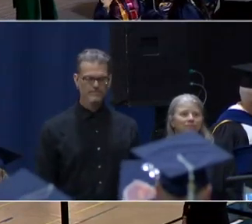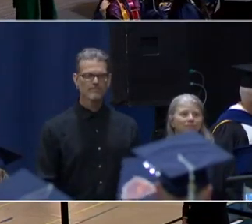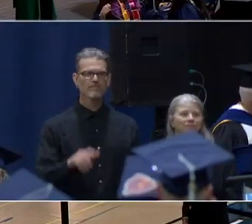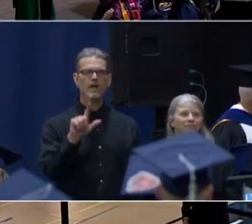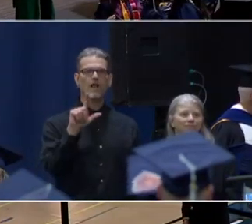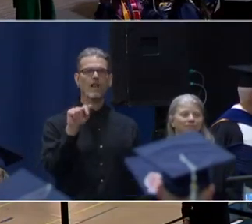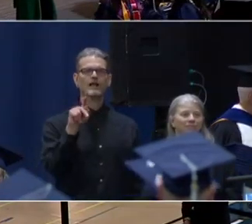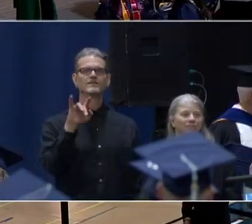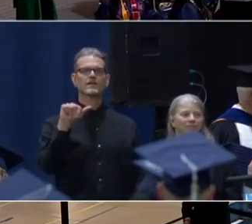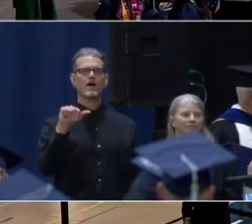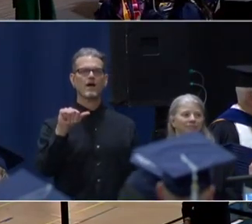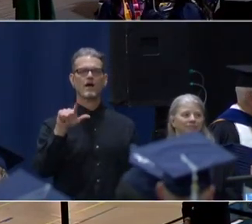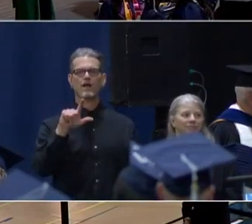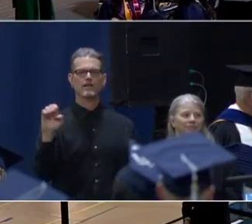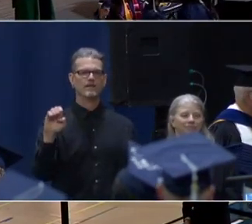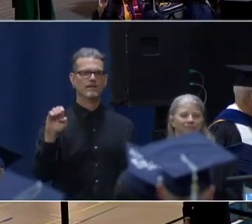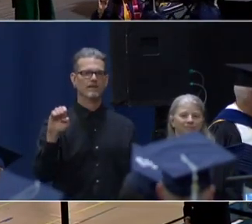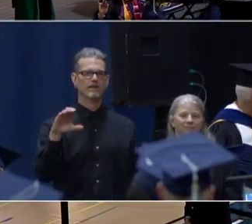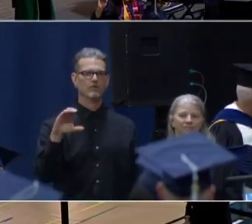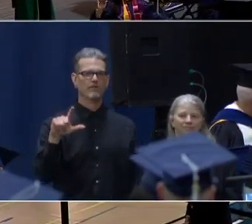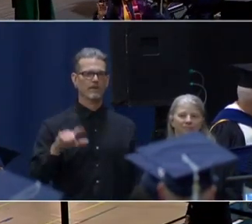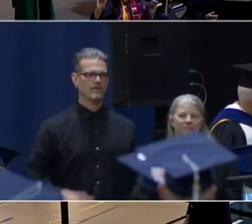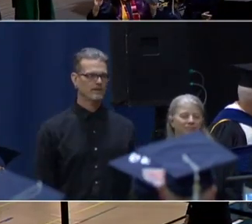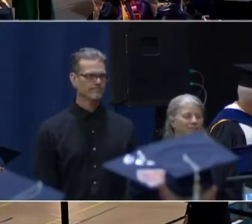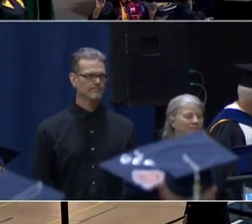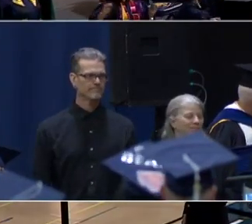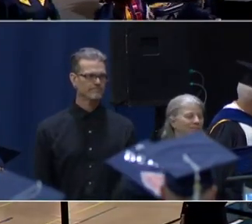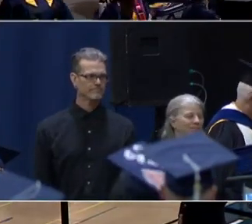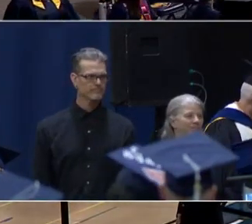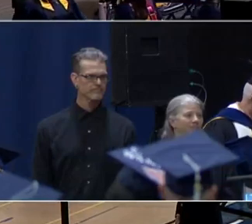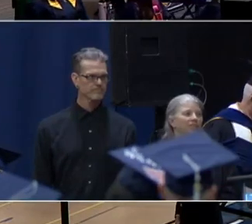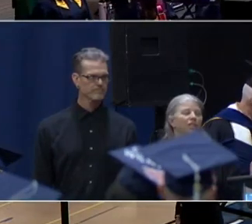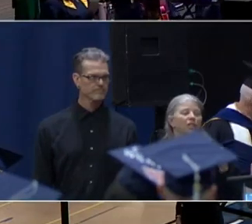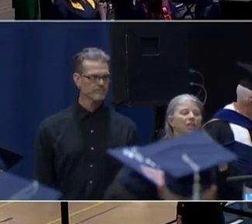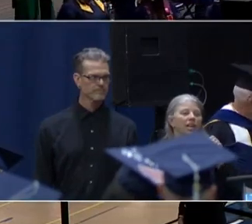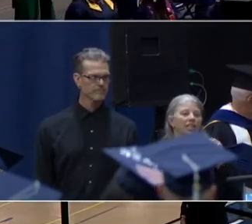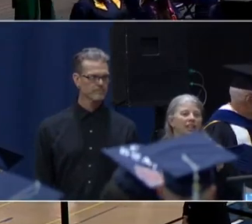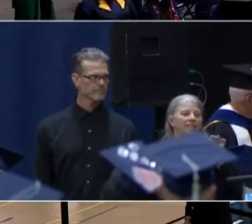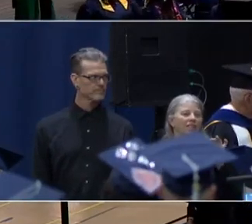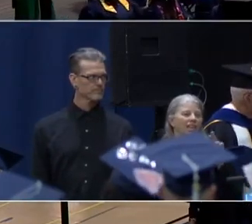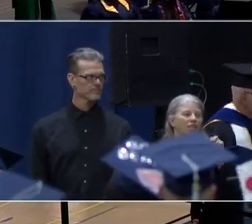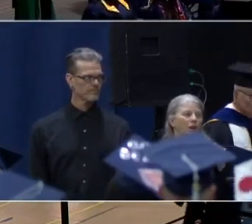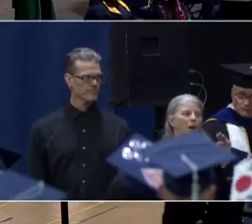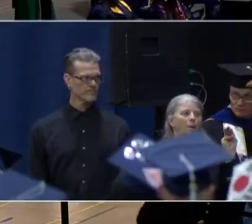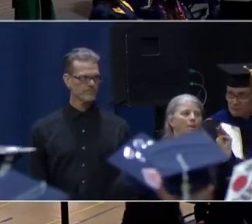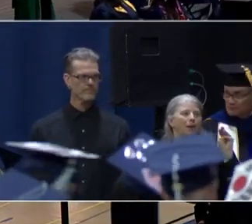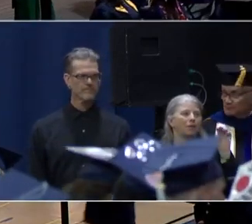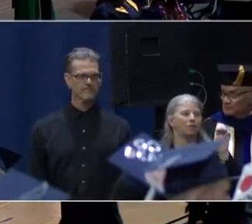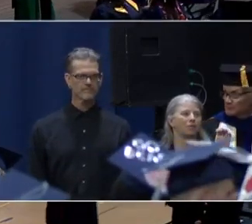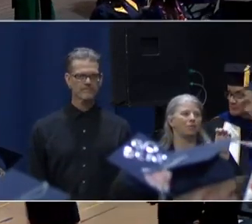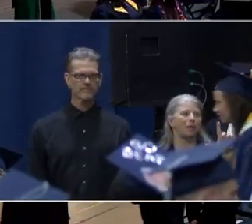Luxia Lee, cum laude. Jacqueline Fraser, magna cum laude.